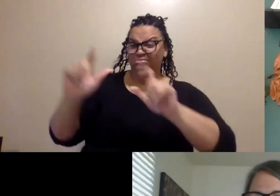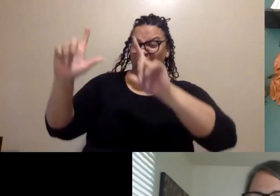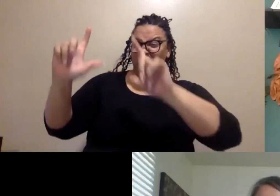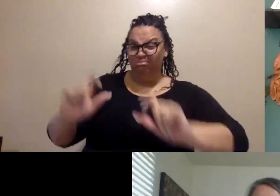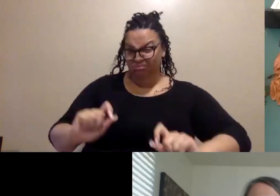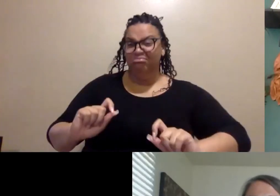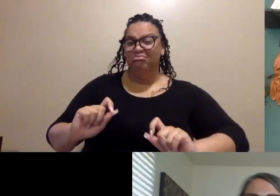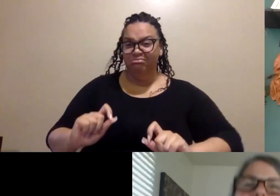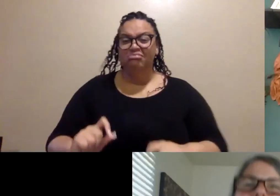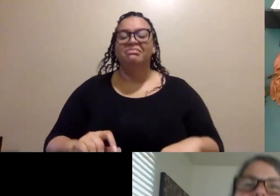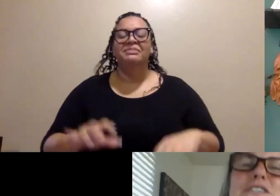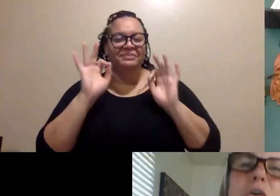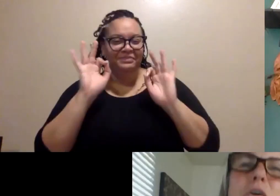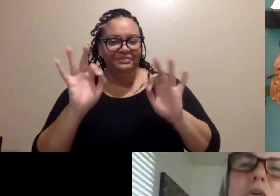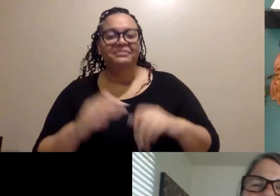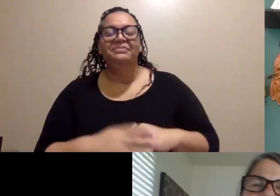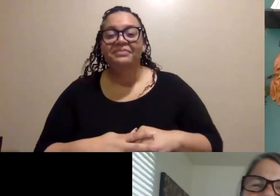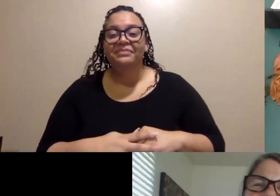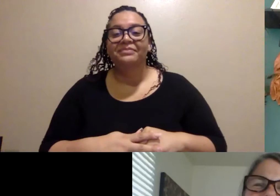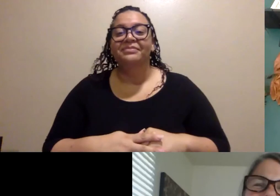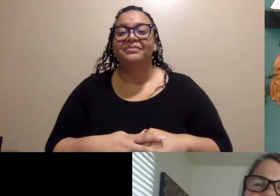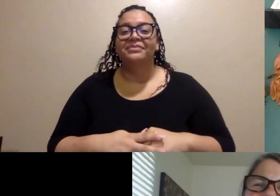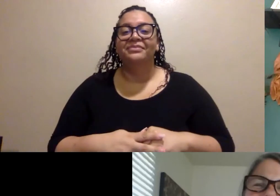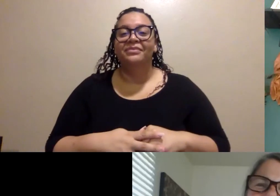you. Yeah. That was